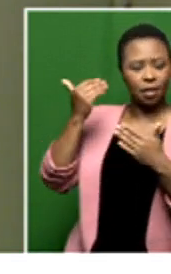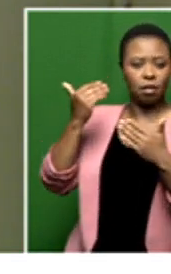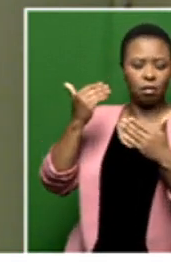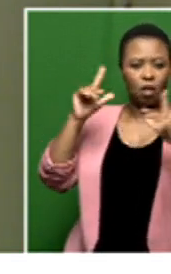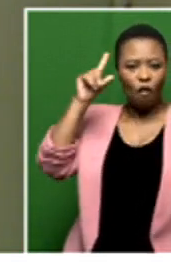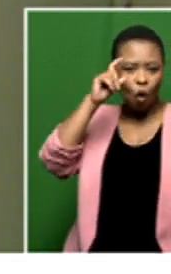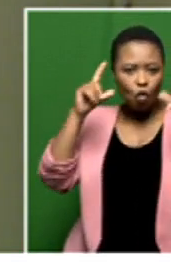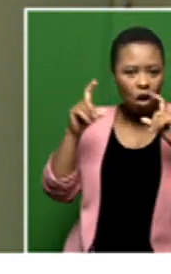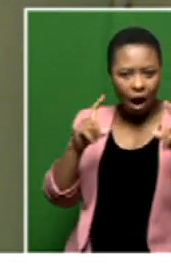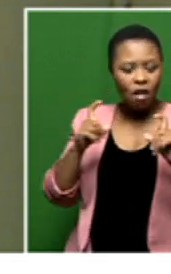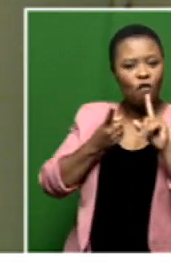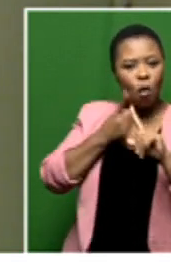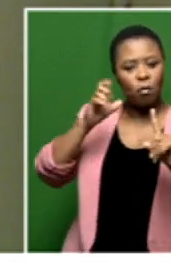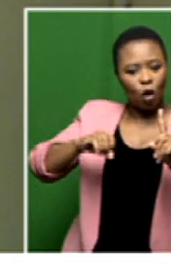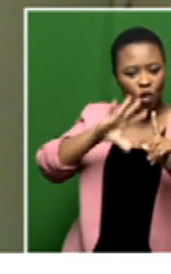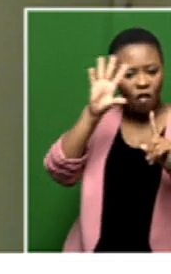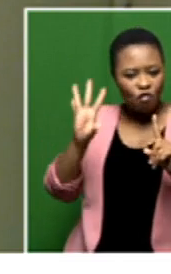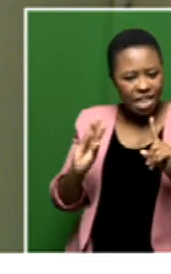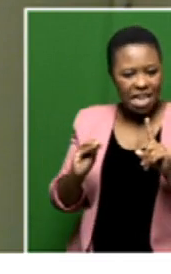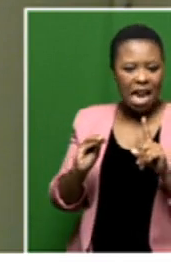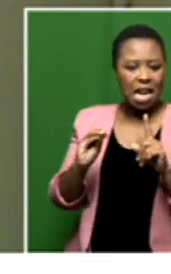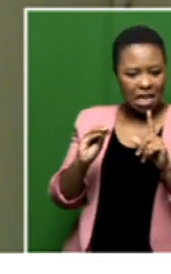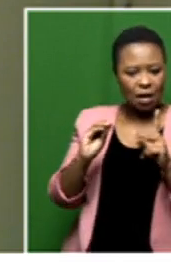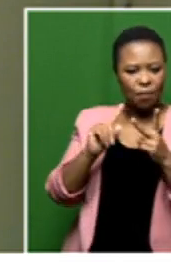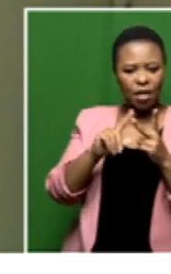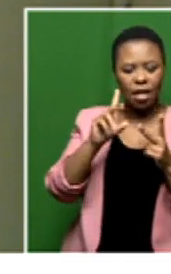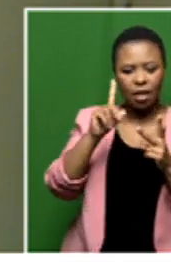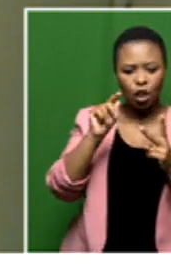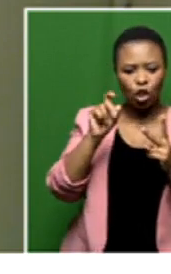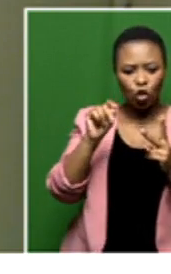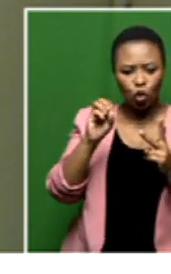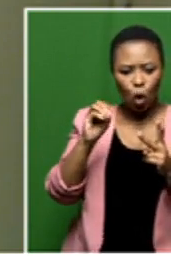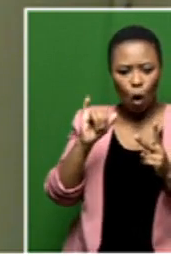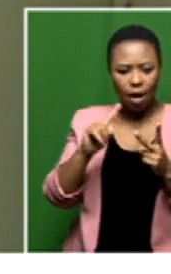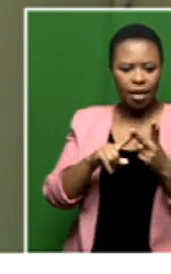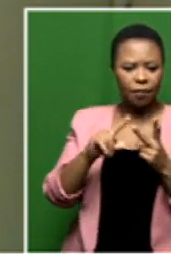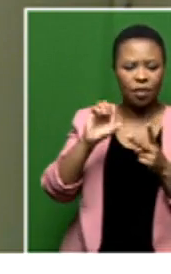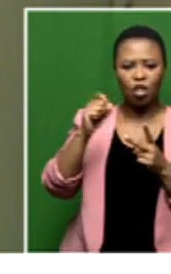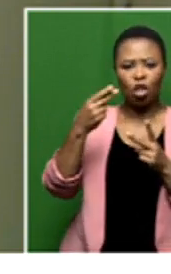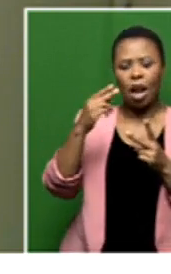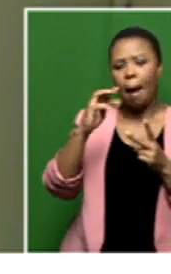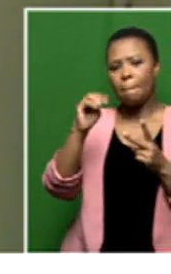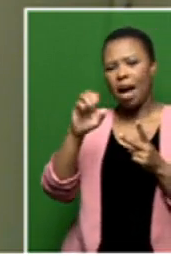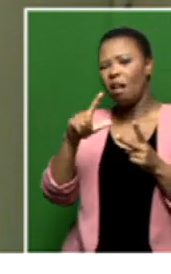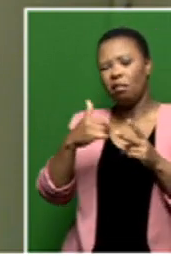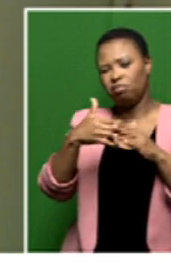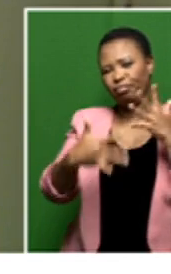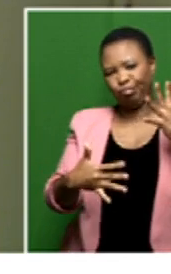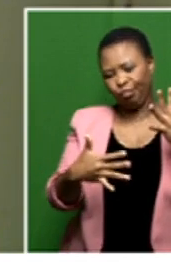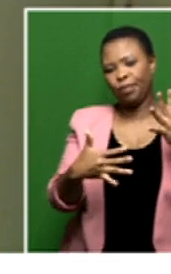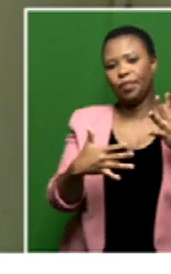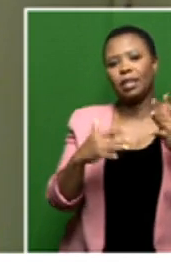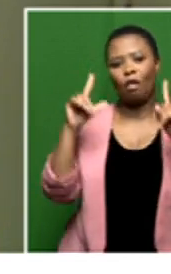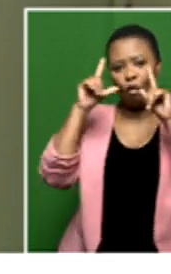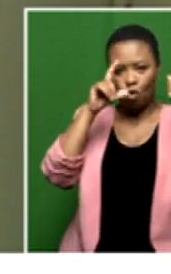So from South Africa, you've got people like Greg du Toit, Shem Compion, Daryl and Shana Balfour. But it's a